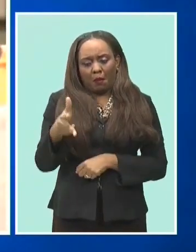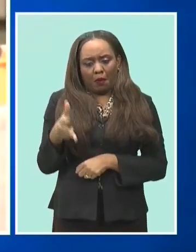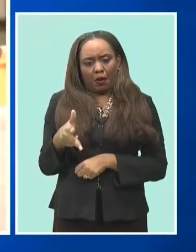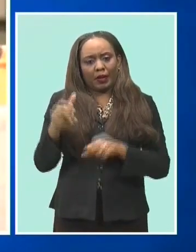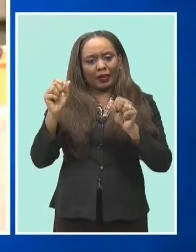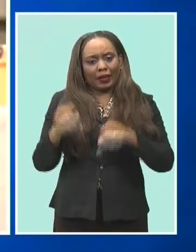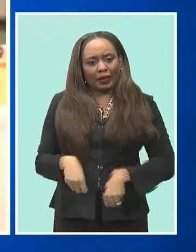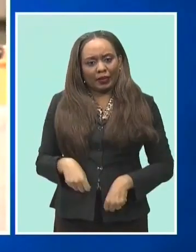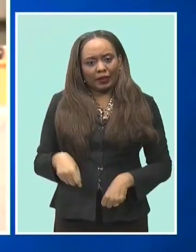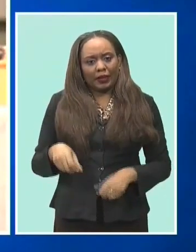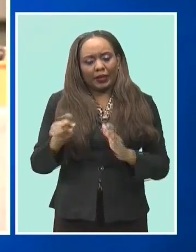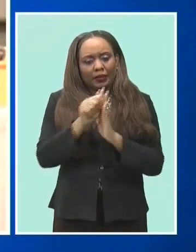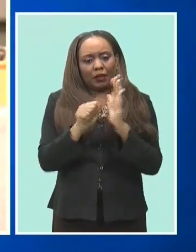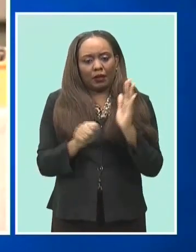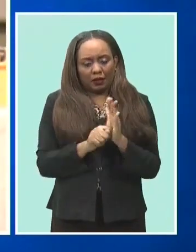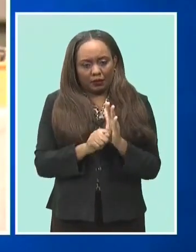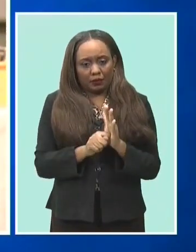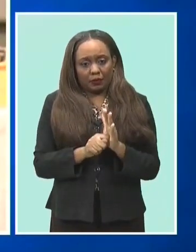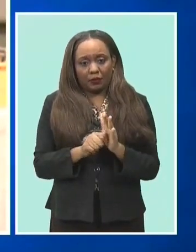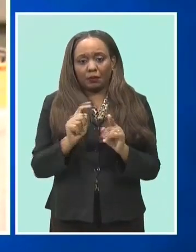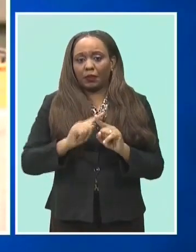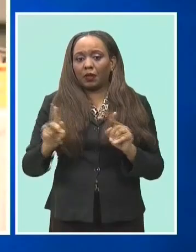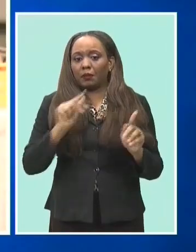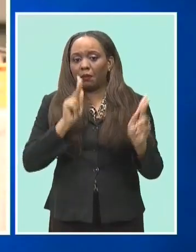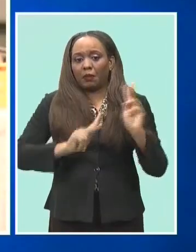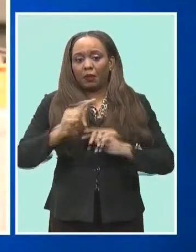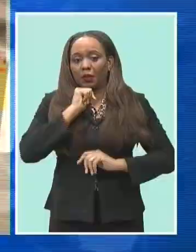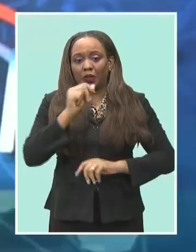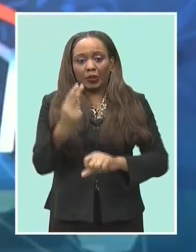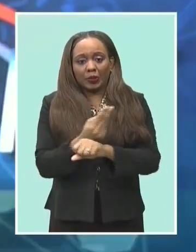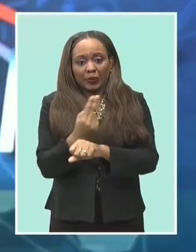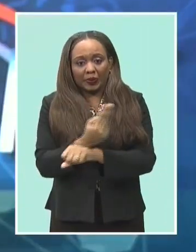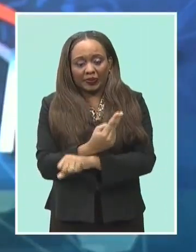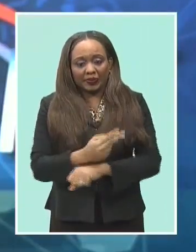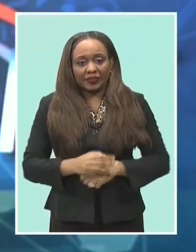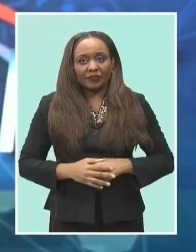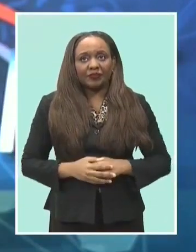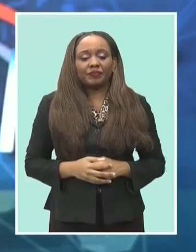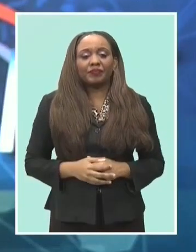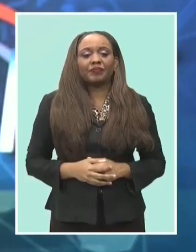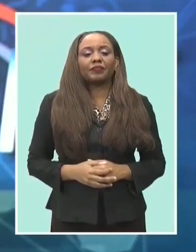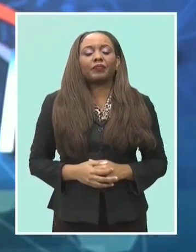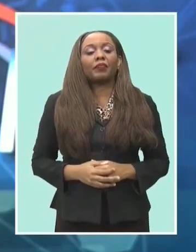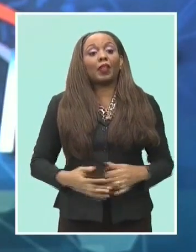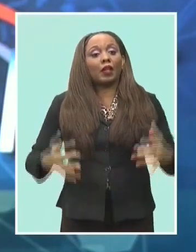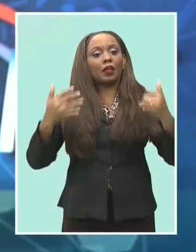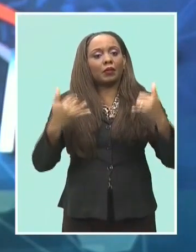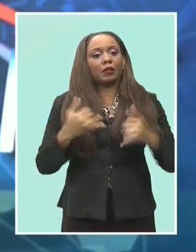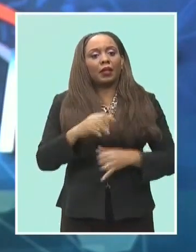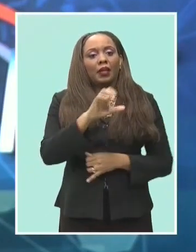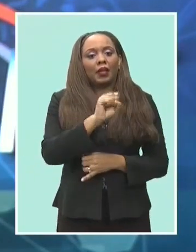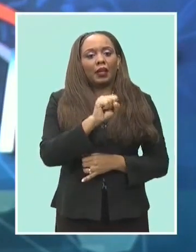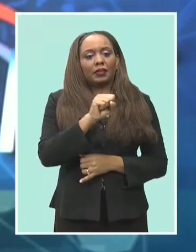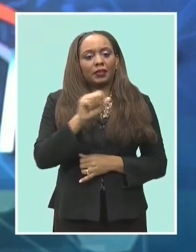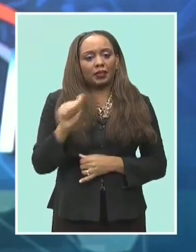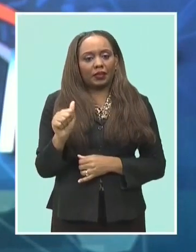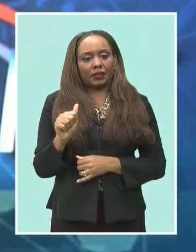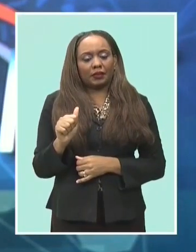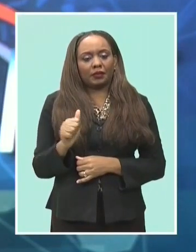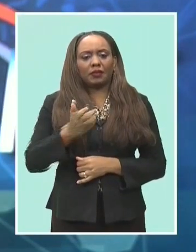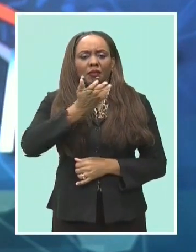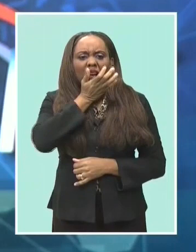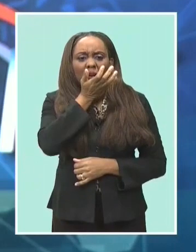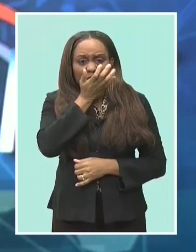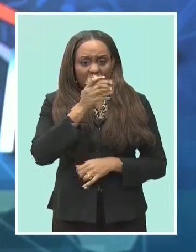throughout Bridgetown. Sharika Griffith, CBC News. You will have delay. Thanks, Sharika. The Sanitation Service Authority